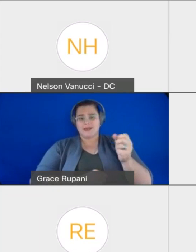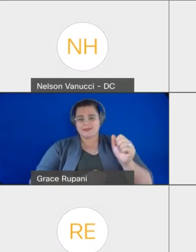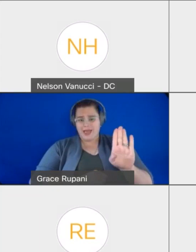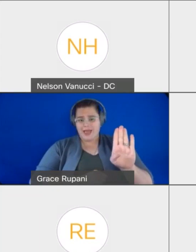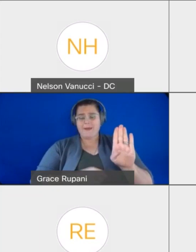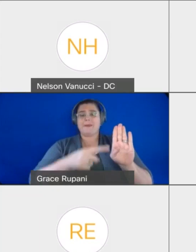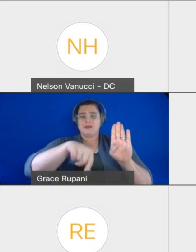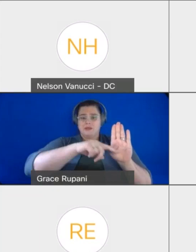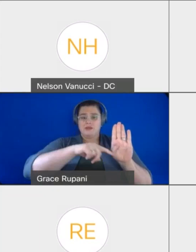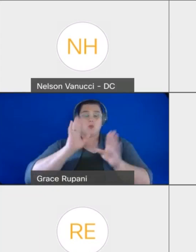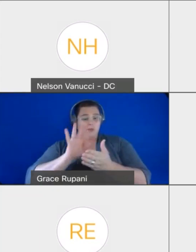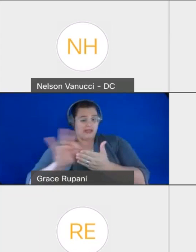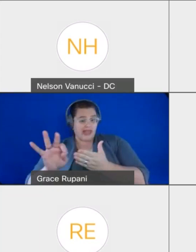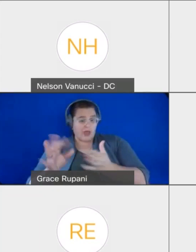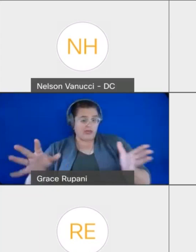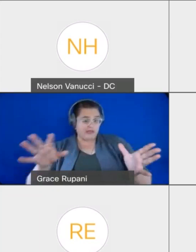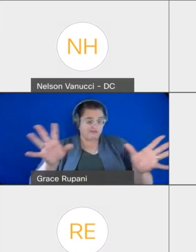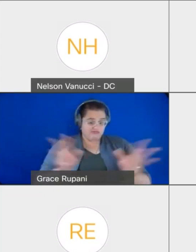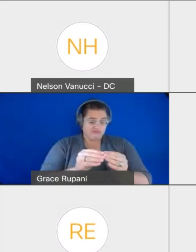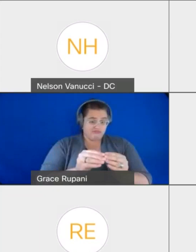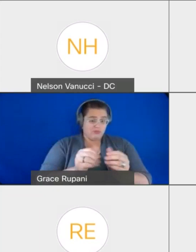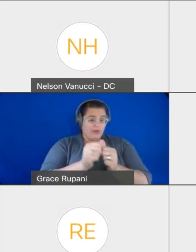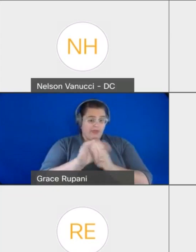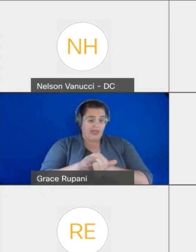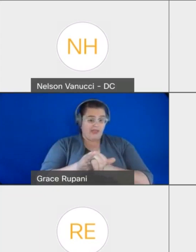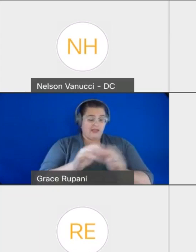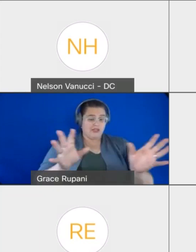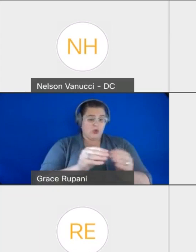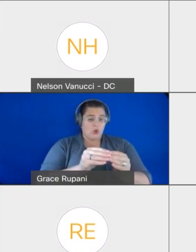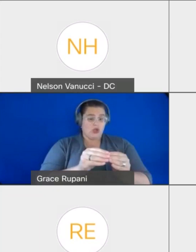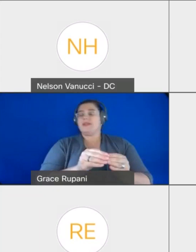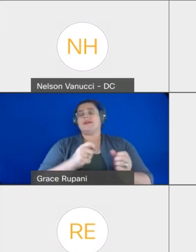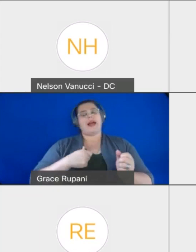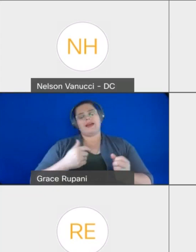total. I would invite people to look at